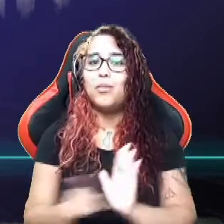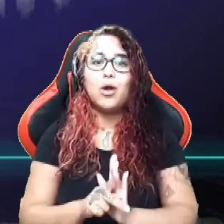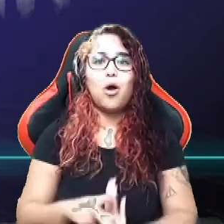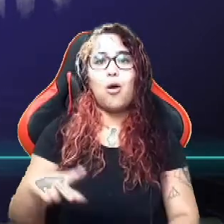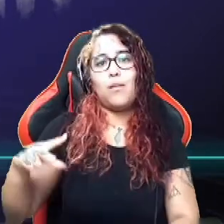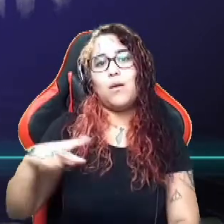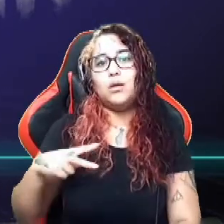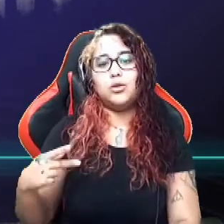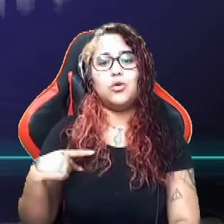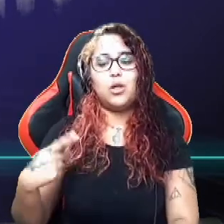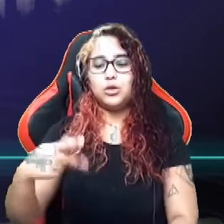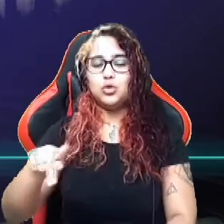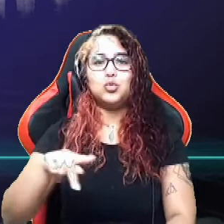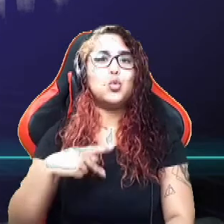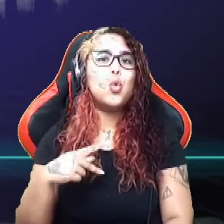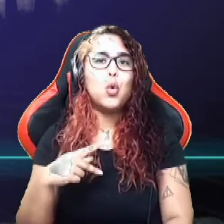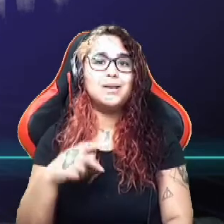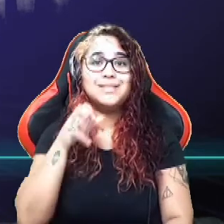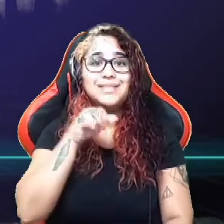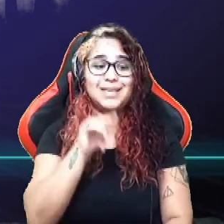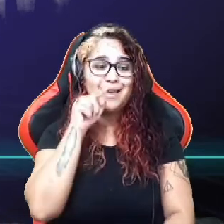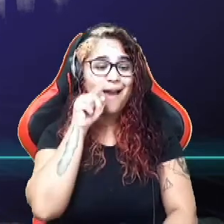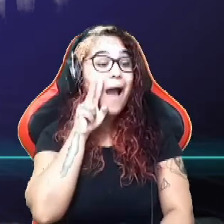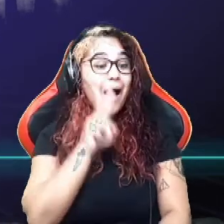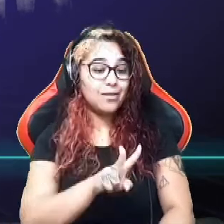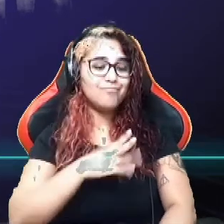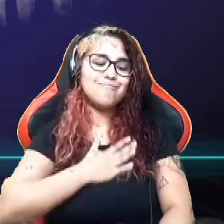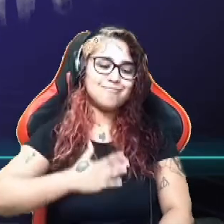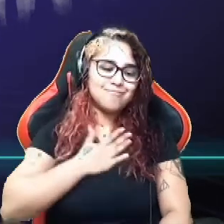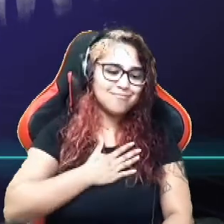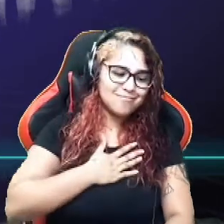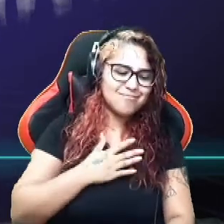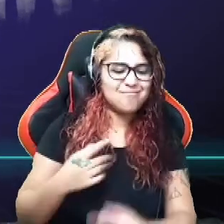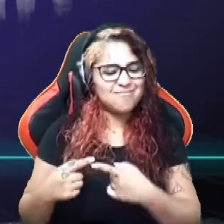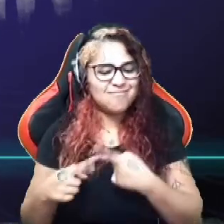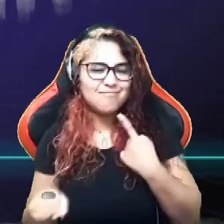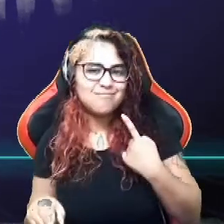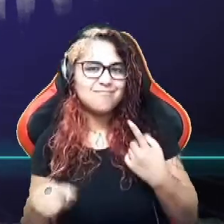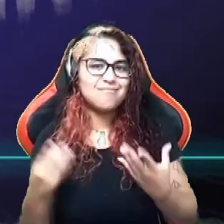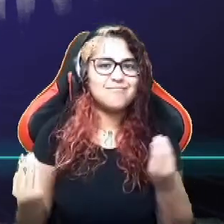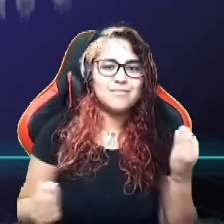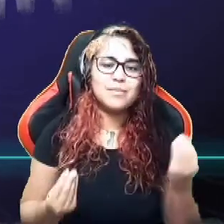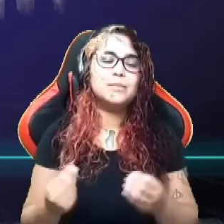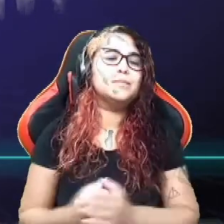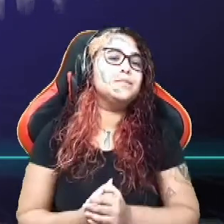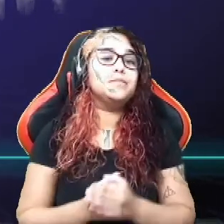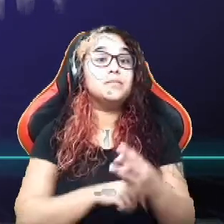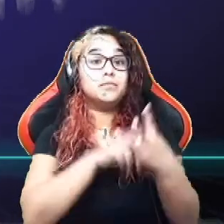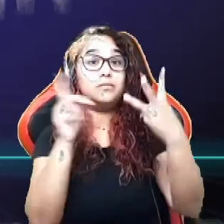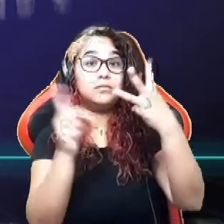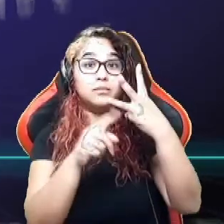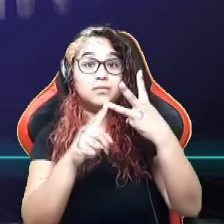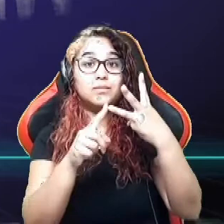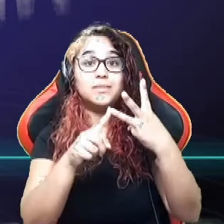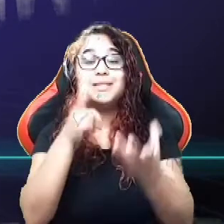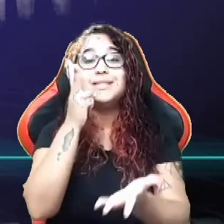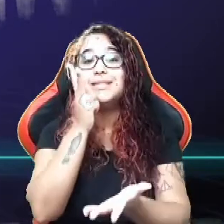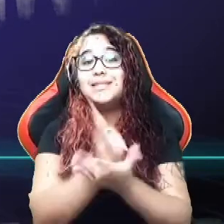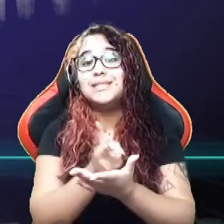content. This is how you figure out whether your content is relevant or not.